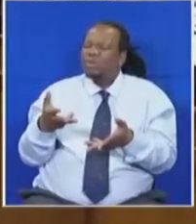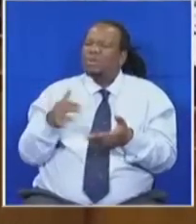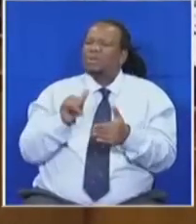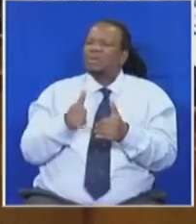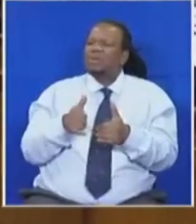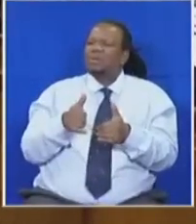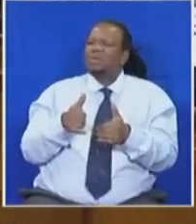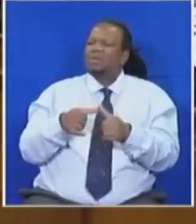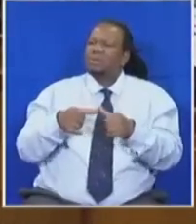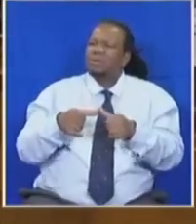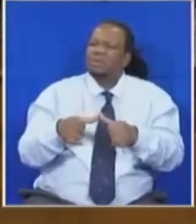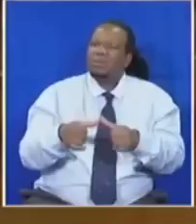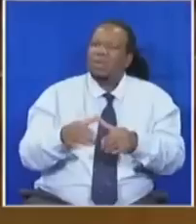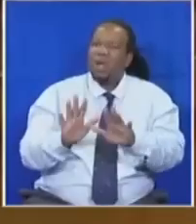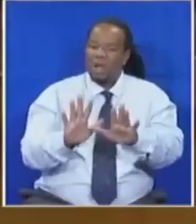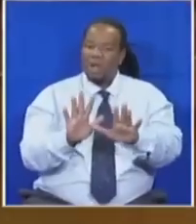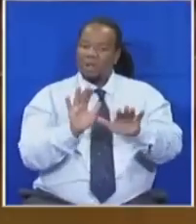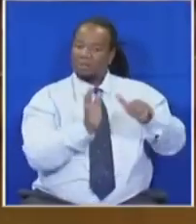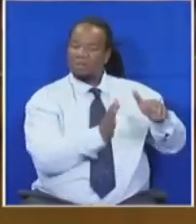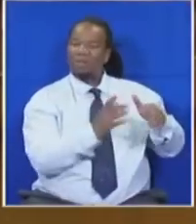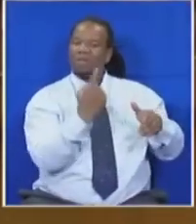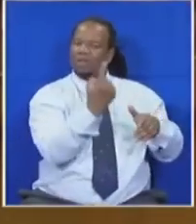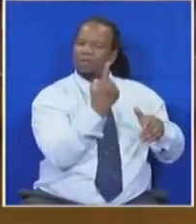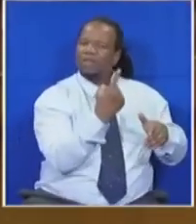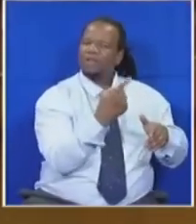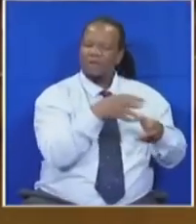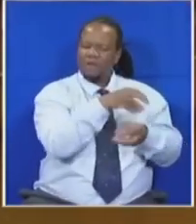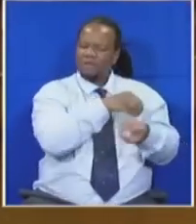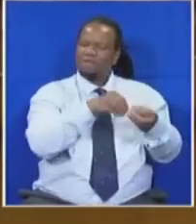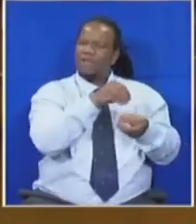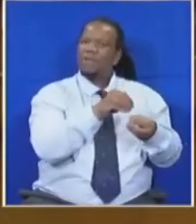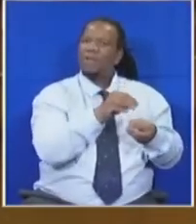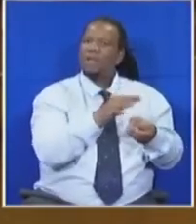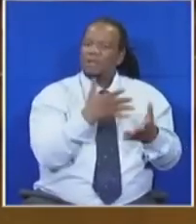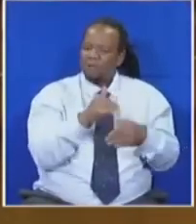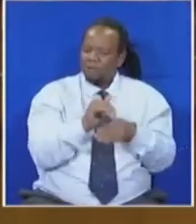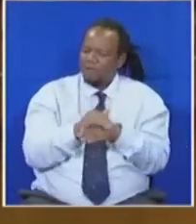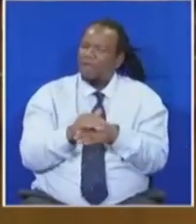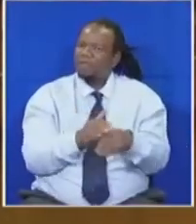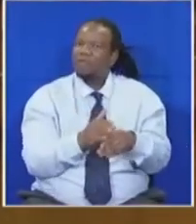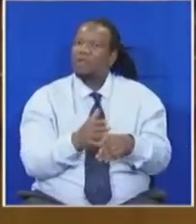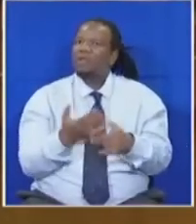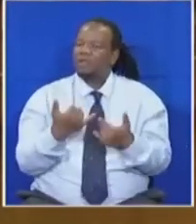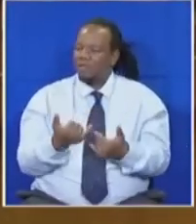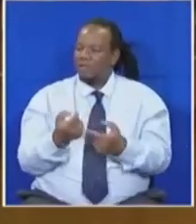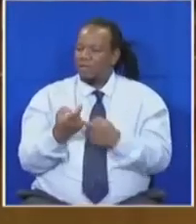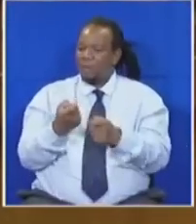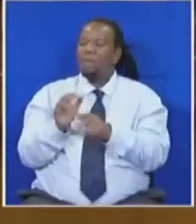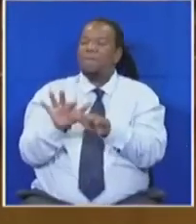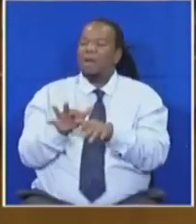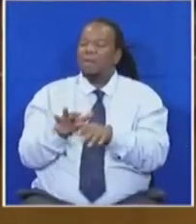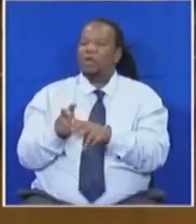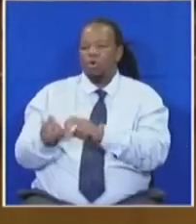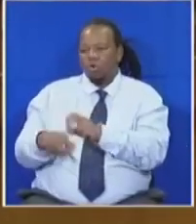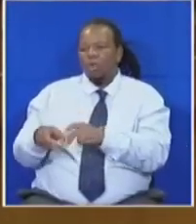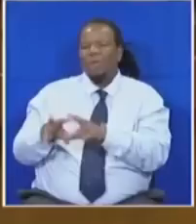it is all now about themselves, their families, their concubines. And that's how they've corrupted from Parliament and everything that